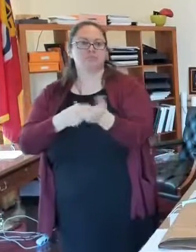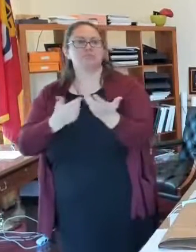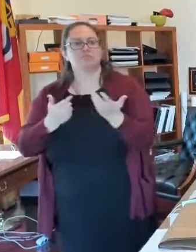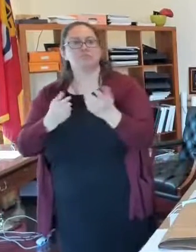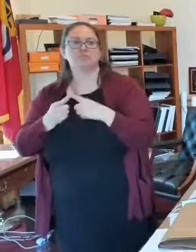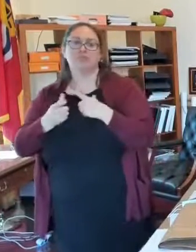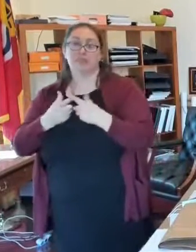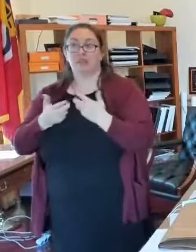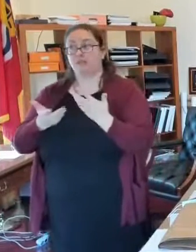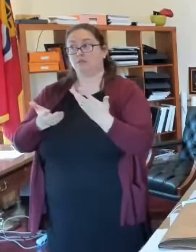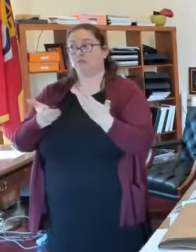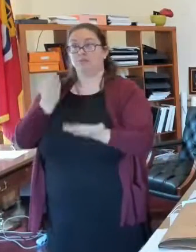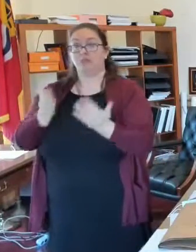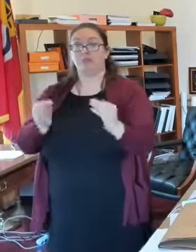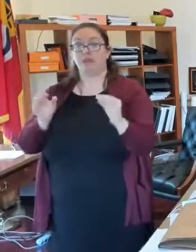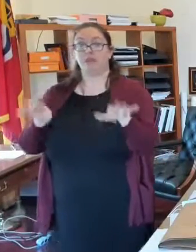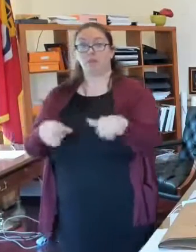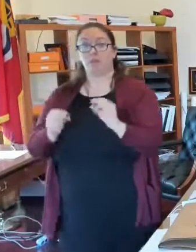then.